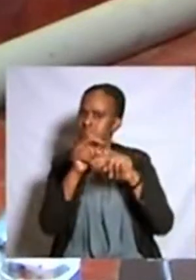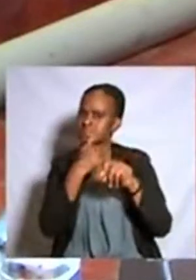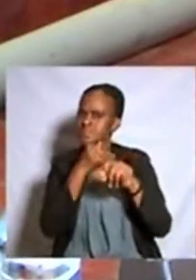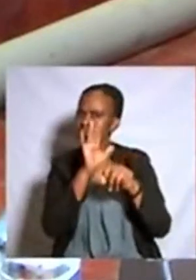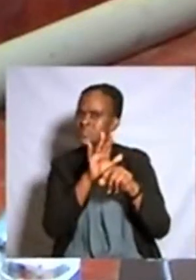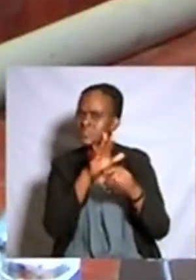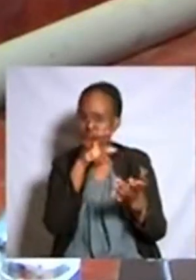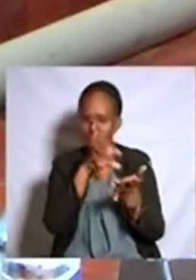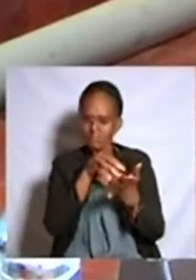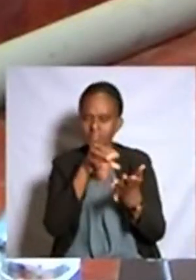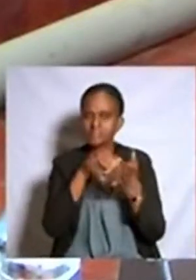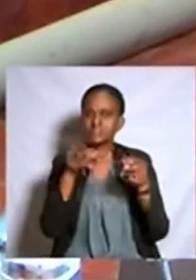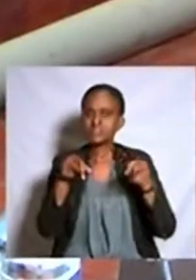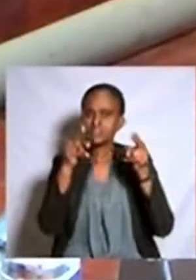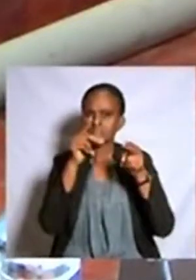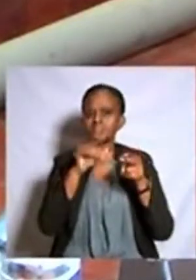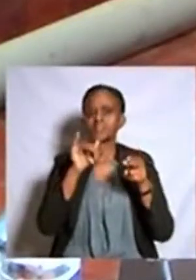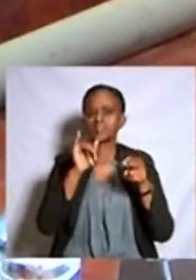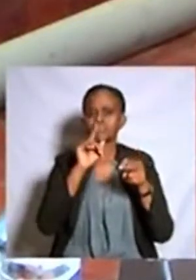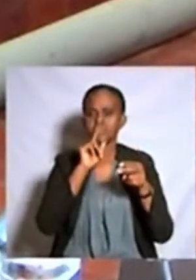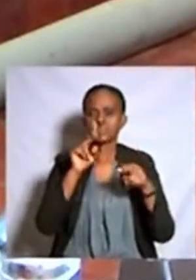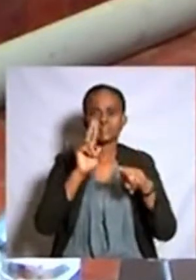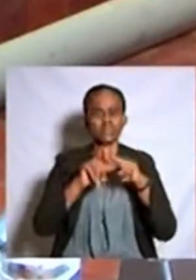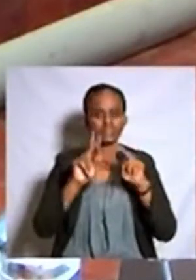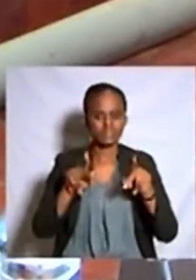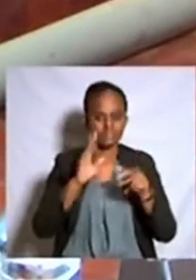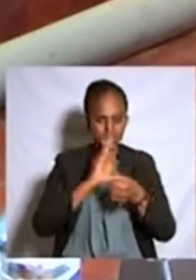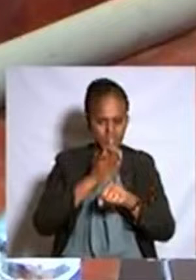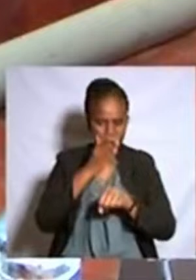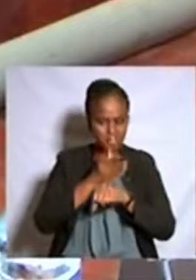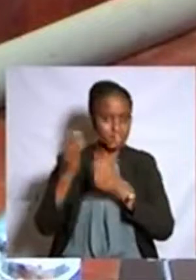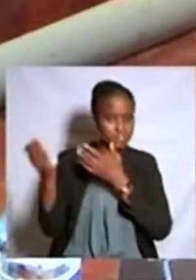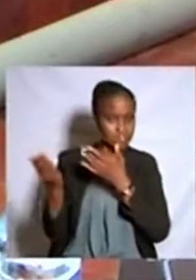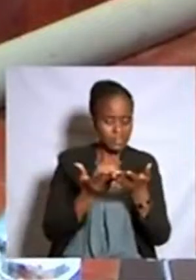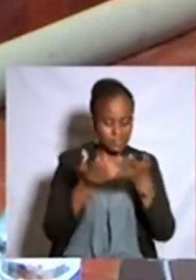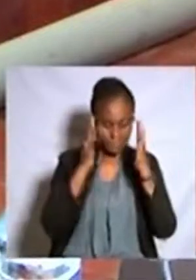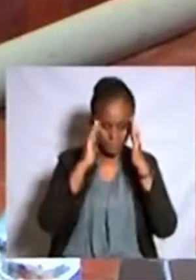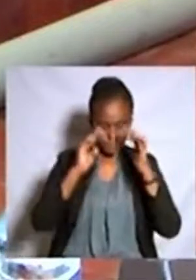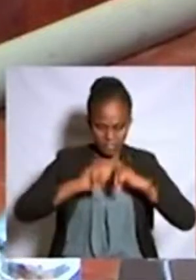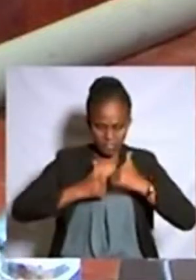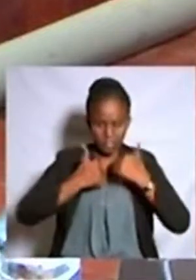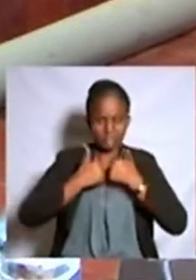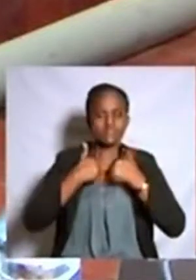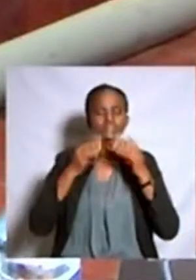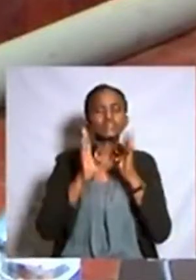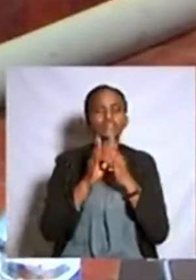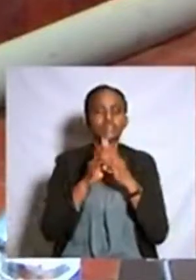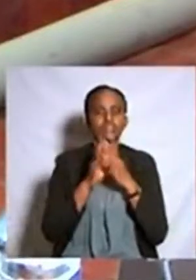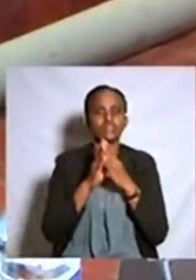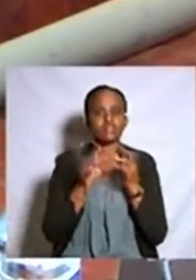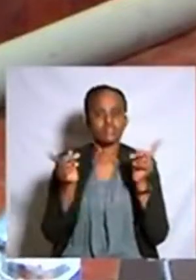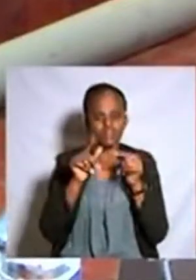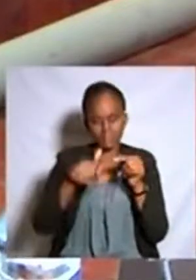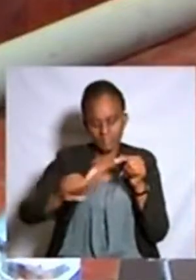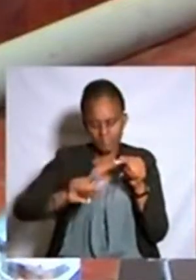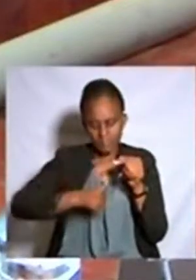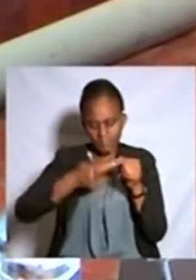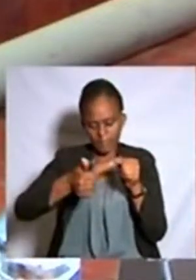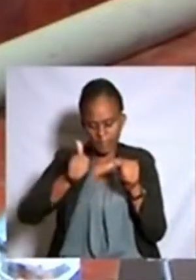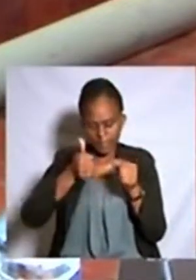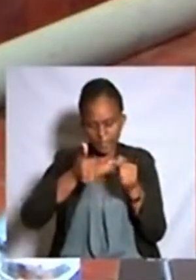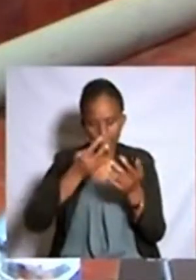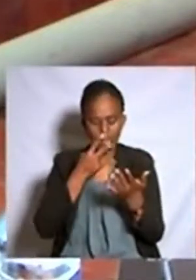was escalated. Yes, Chair. Immediately it was brought to our attention. We did have a meeting with the vendor, and when they looked at it,